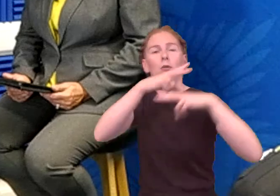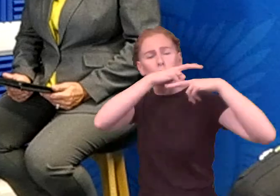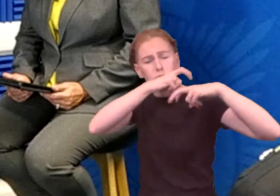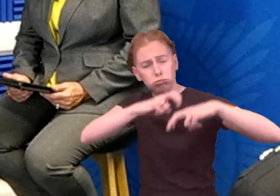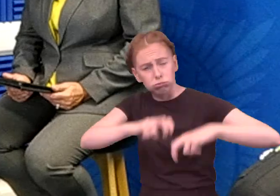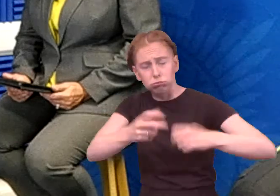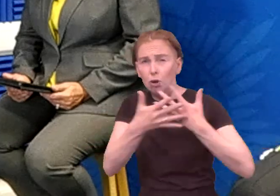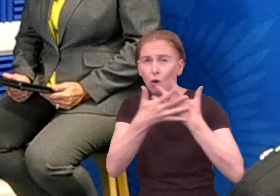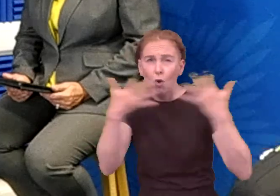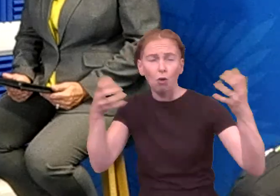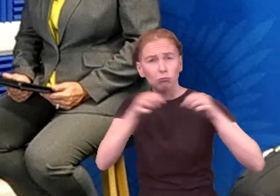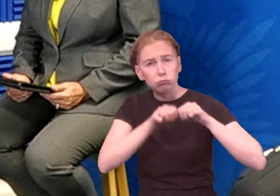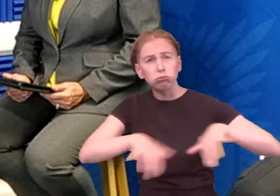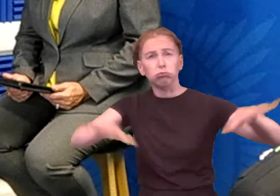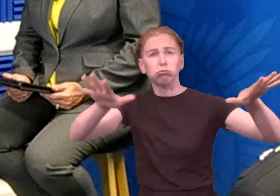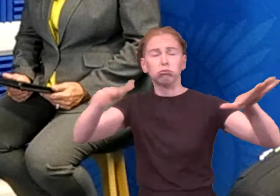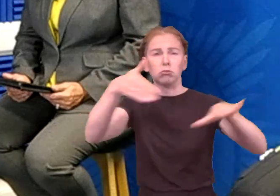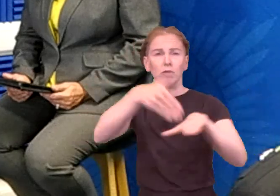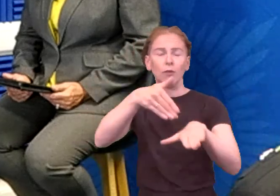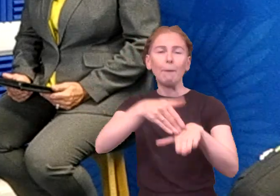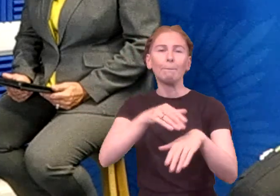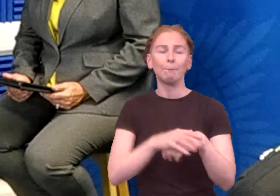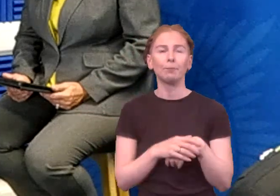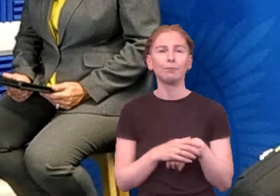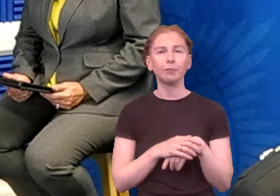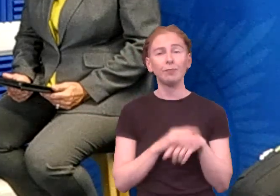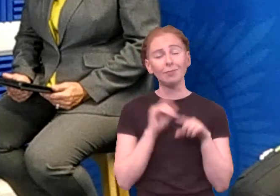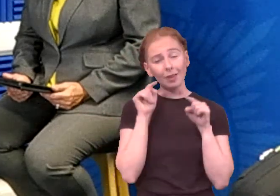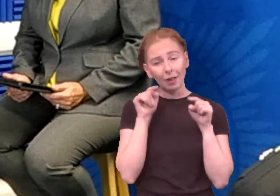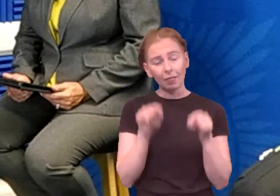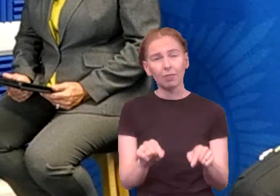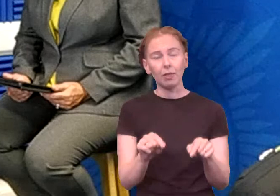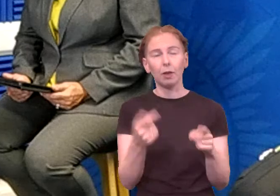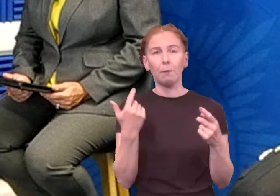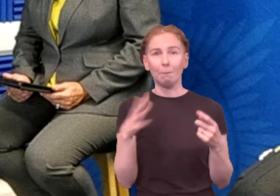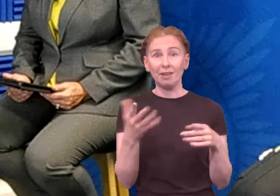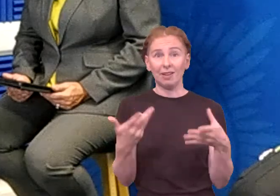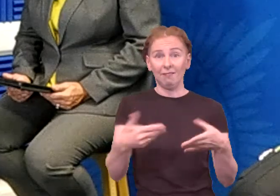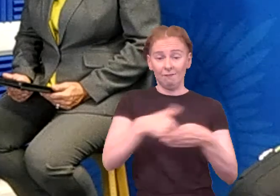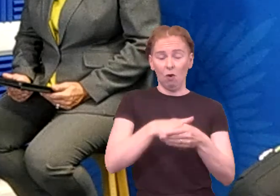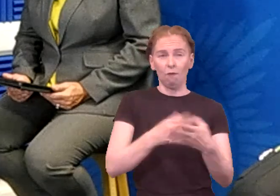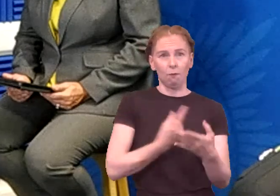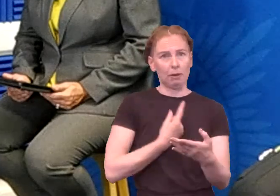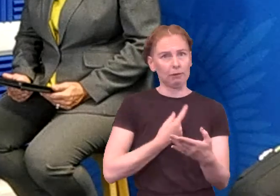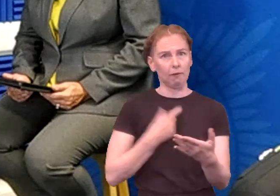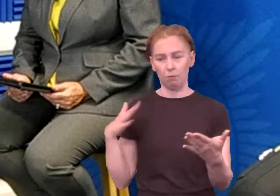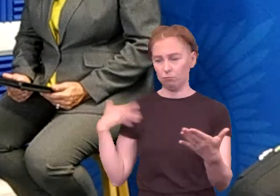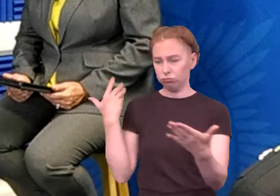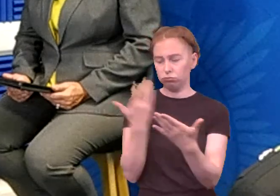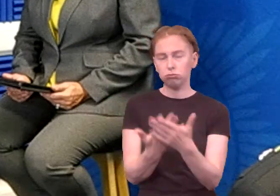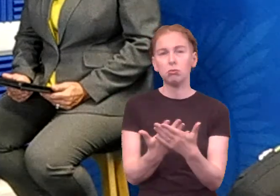supply, I'll be honest with you, it's those calls from the public, this isn't right, the hours. If it's not right, report it.